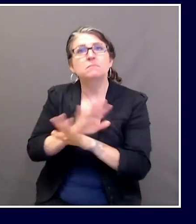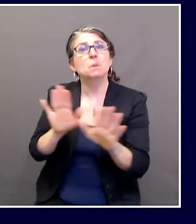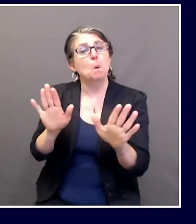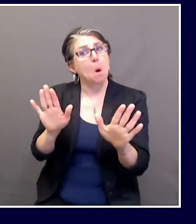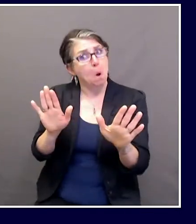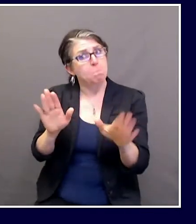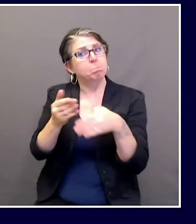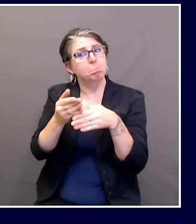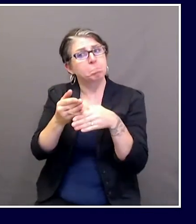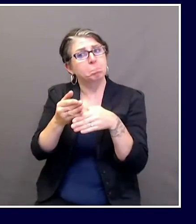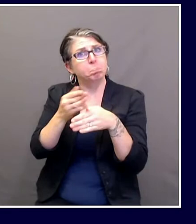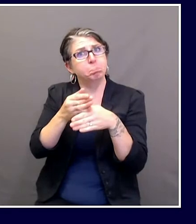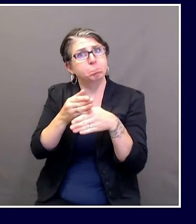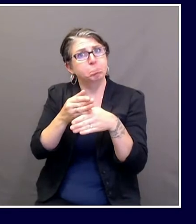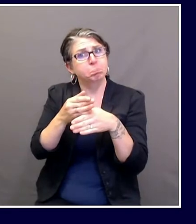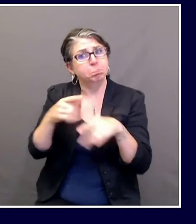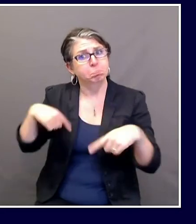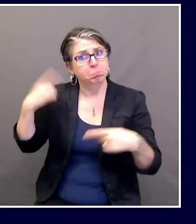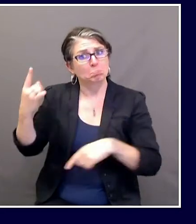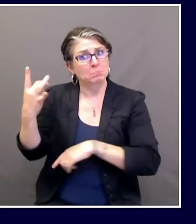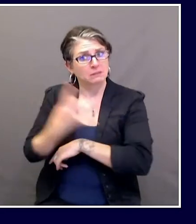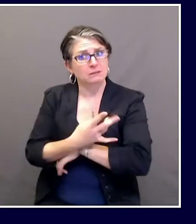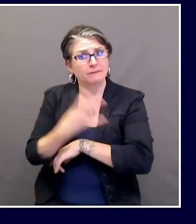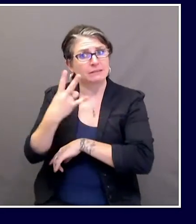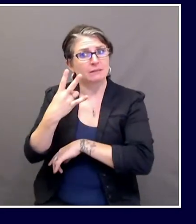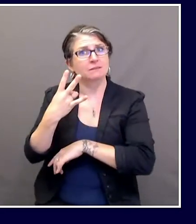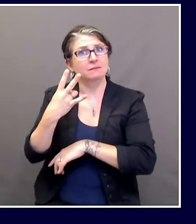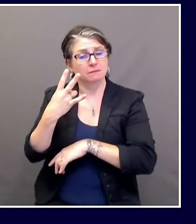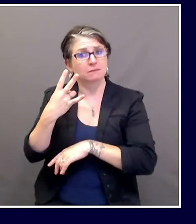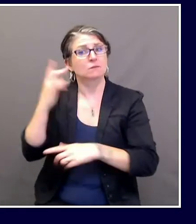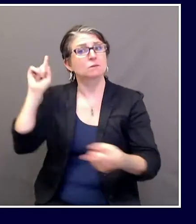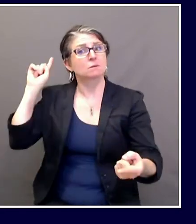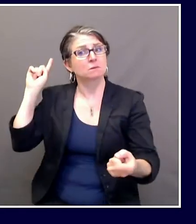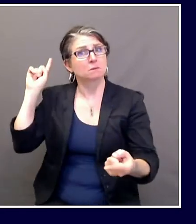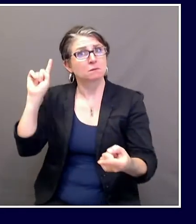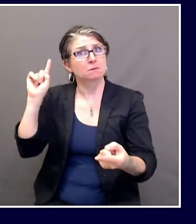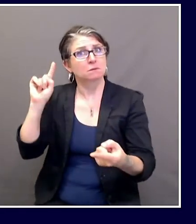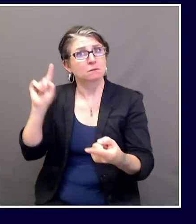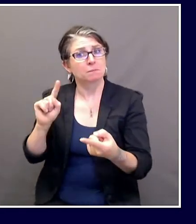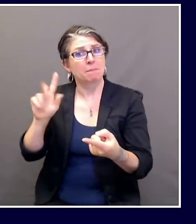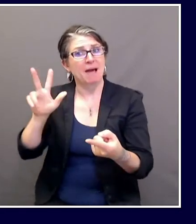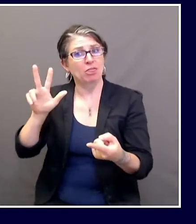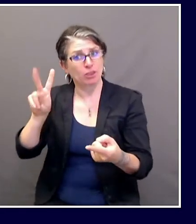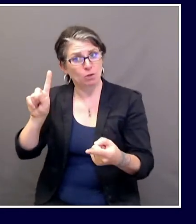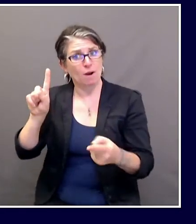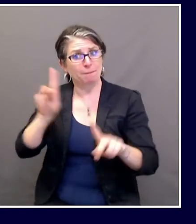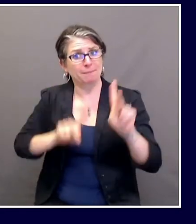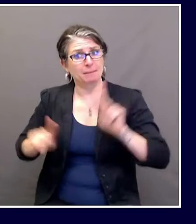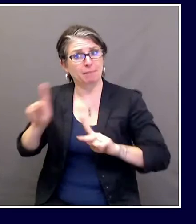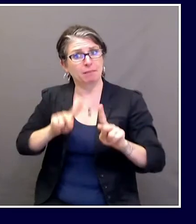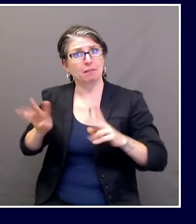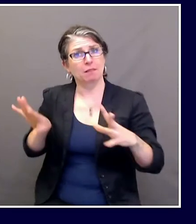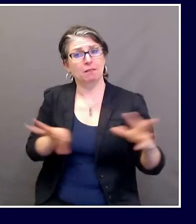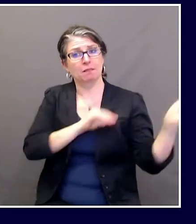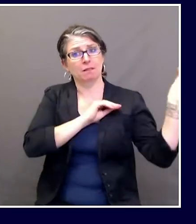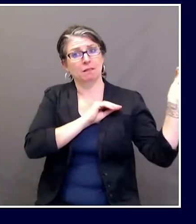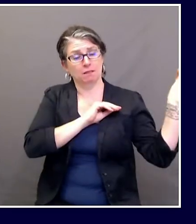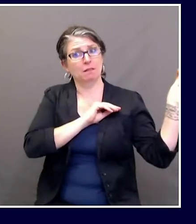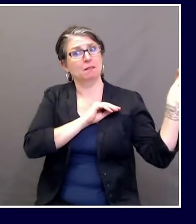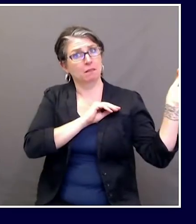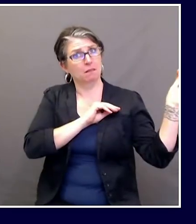week, there are 31 fewer people who are hospitalized and receiving treatment for their COVID-19